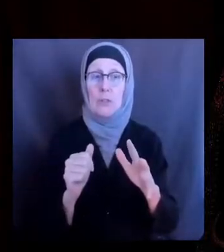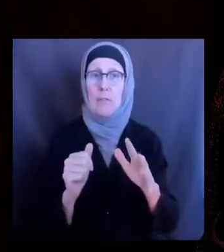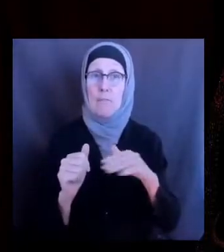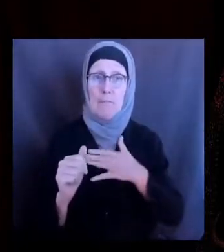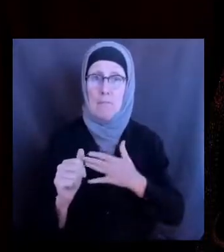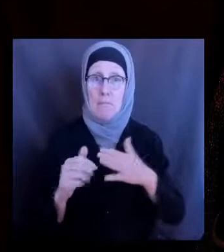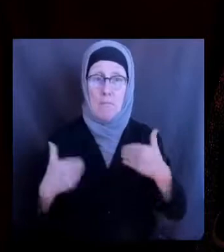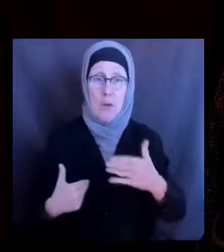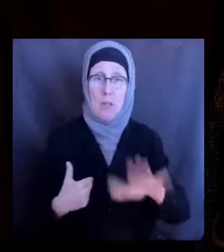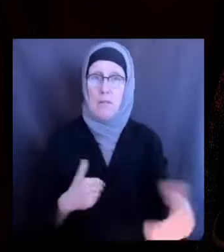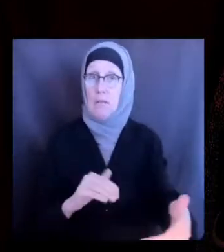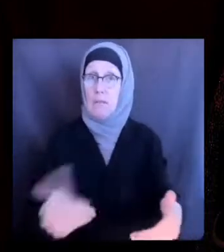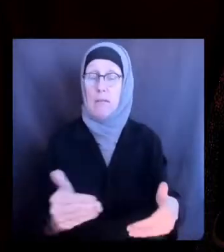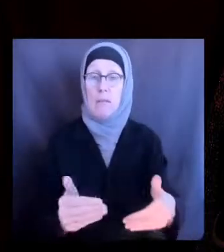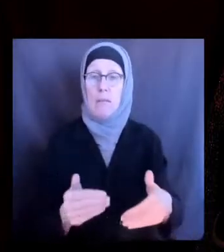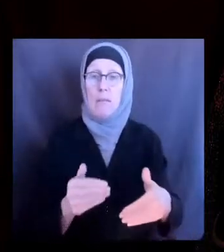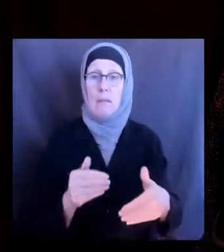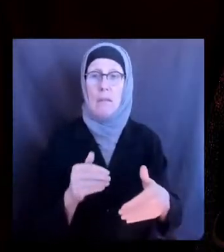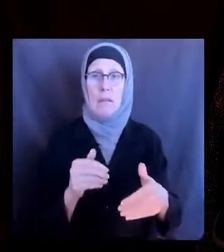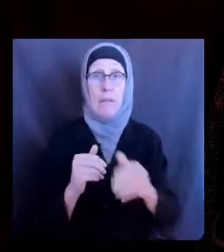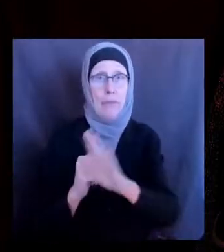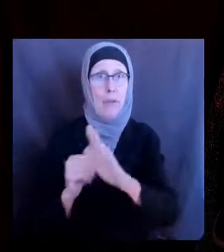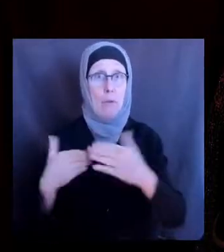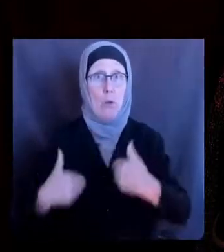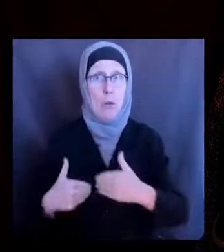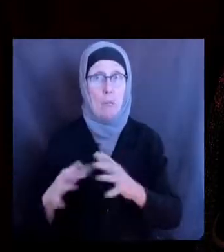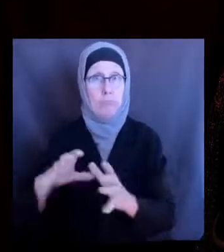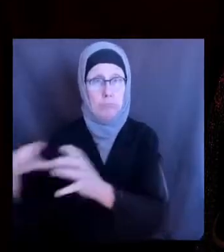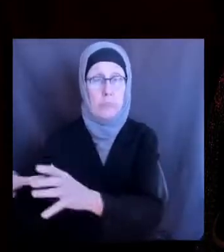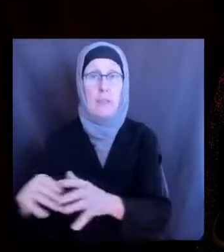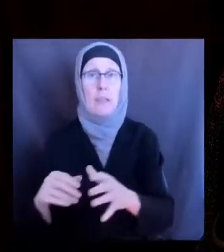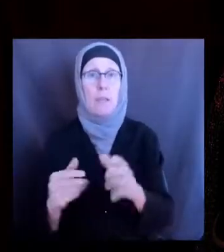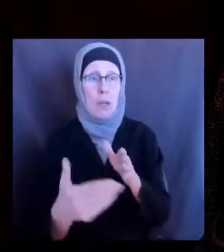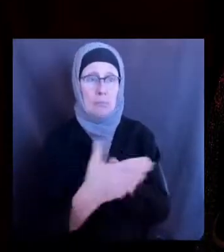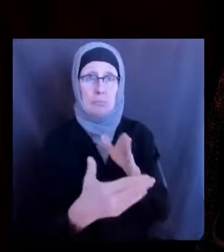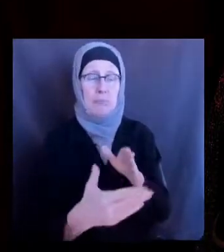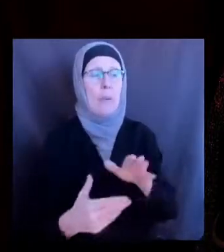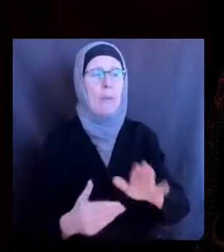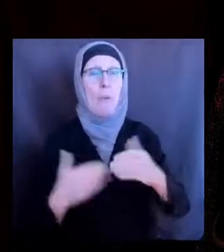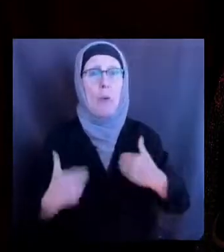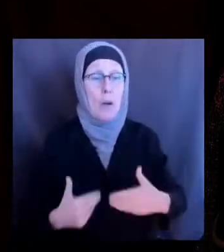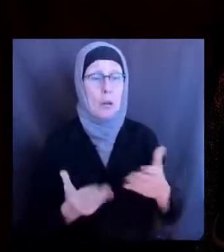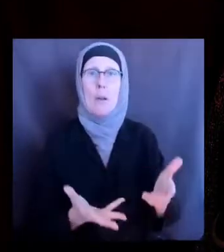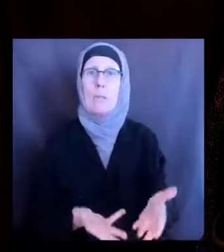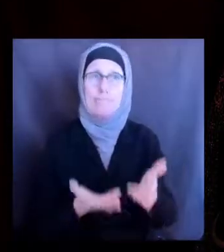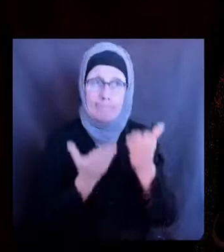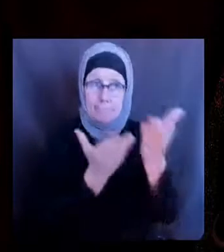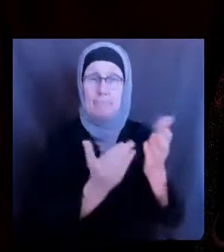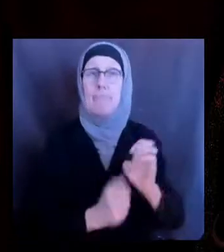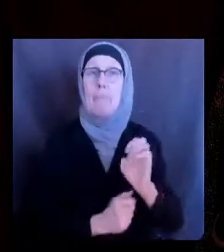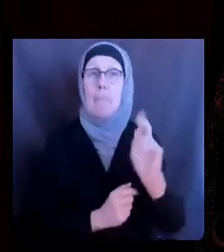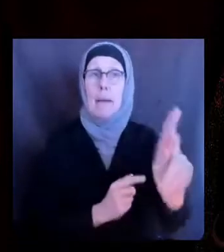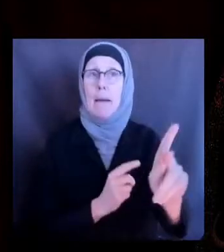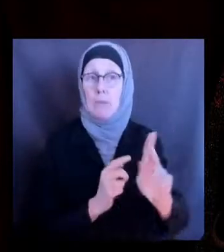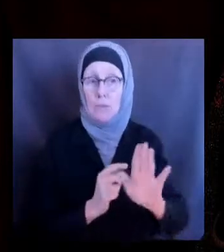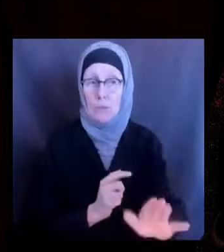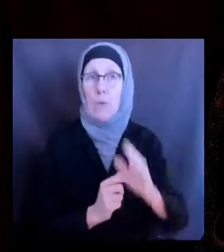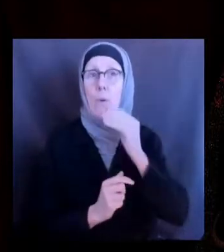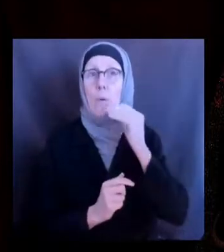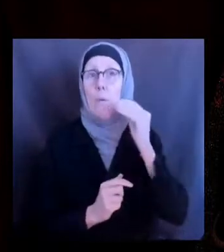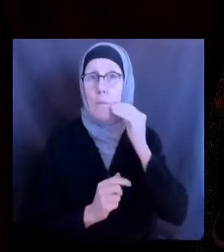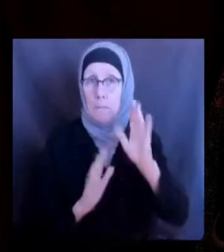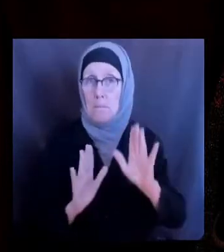completely disregarded this teaching of Islam. And this was reinforced in history when we look at the example of